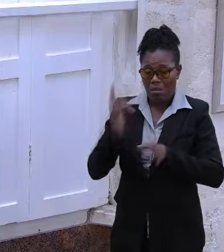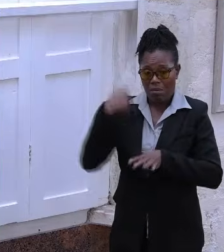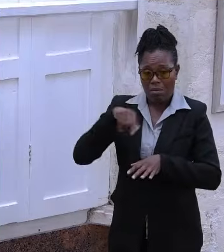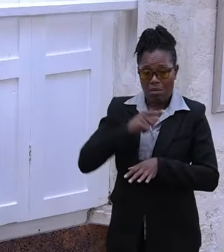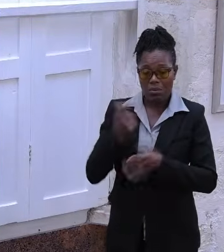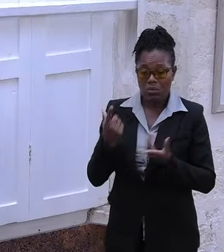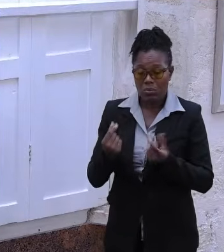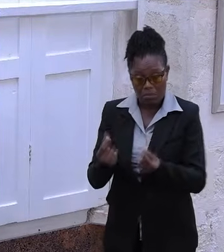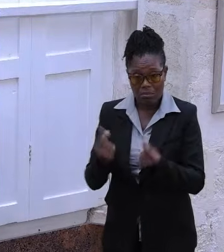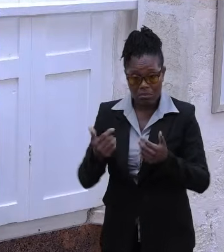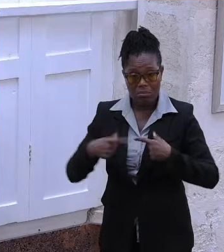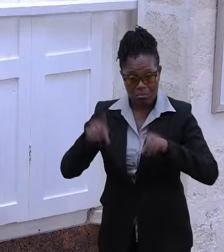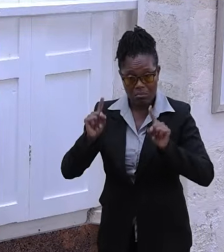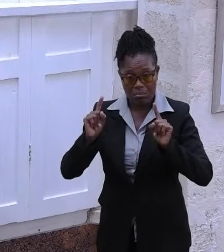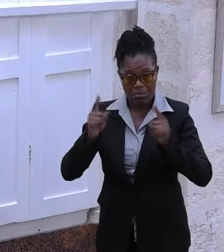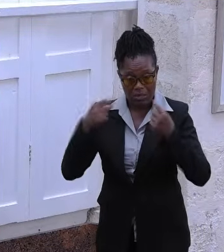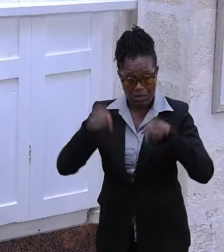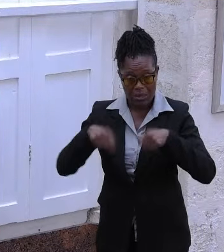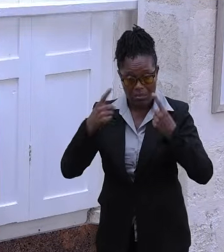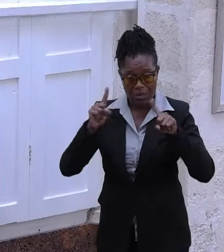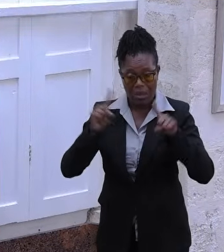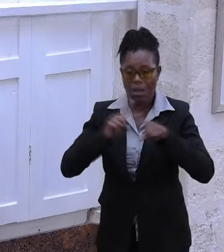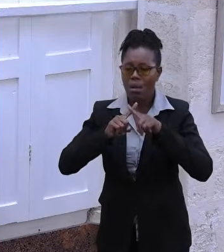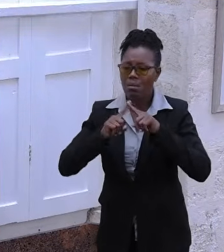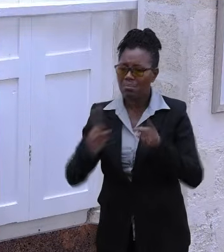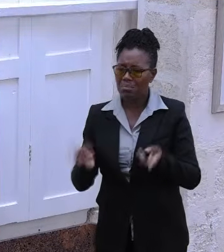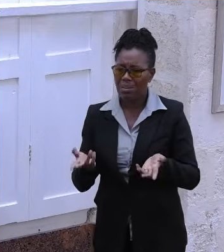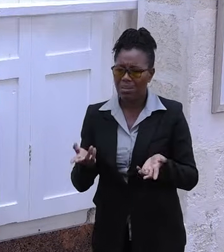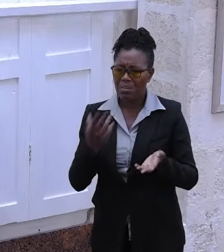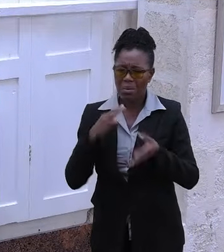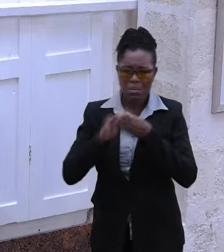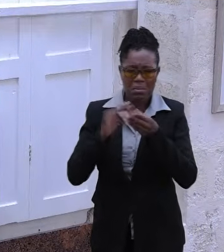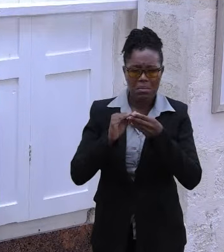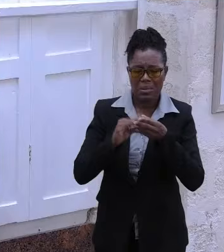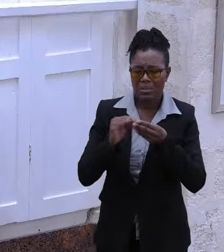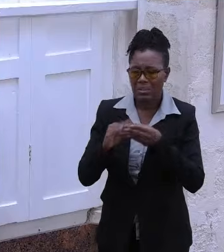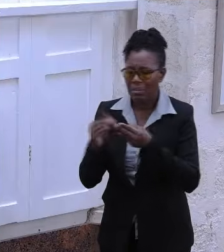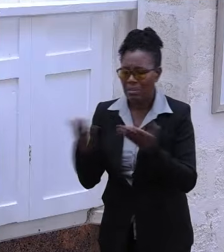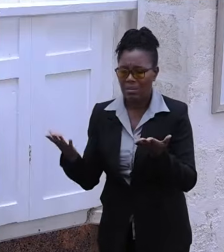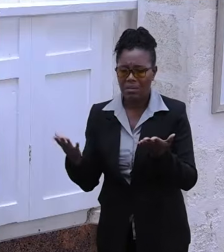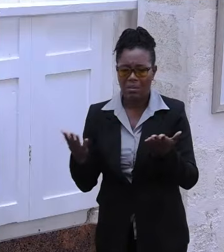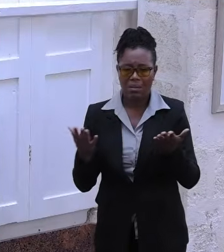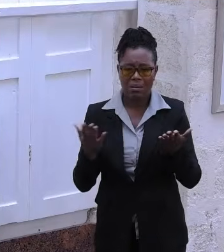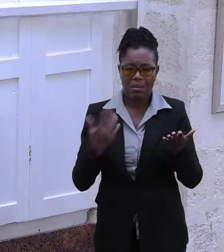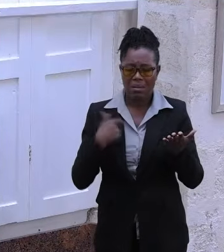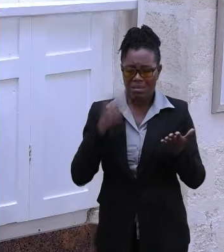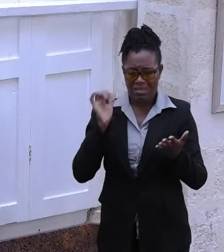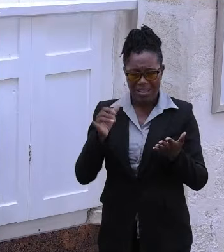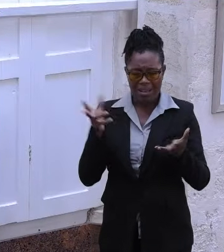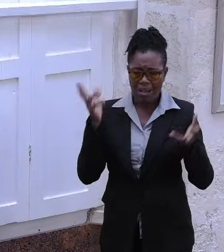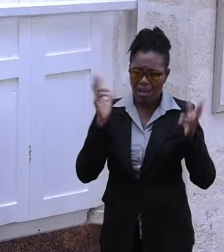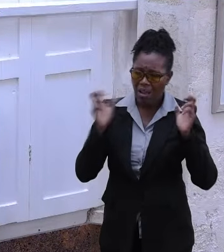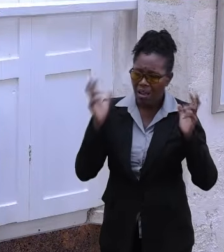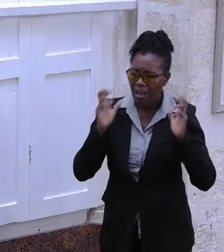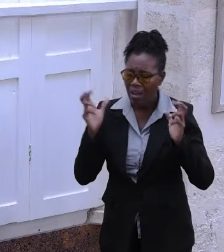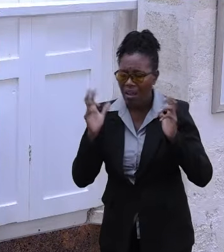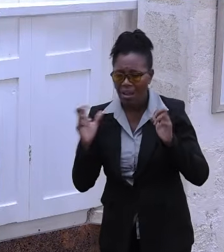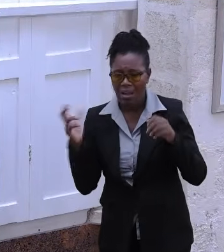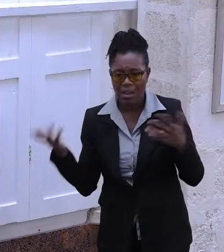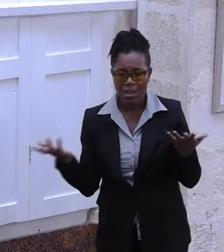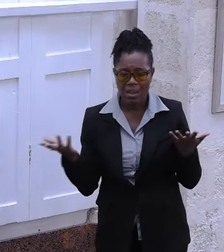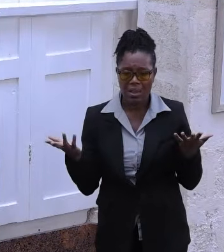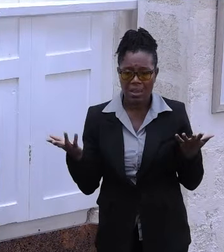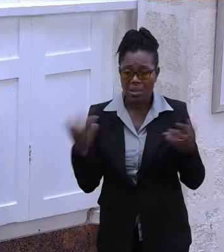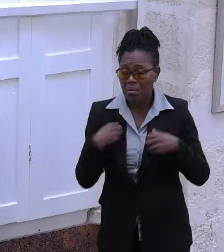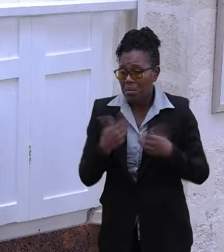do it. But the general tone of the conversation is that everyone agrees. That's what I'm hearing. And it only comes down to the